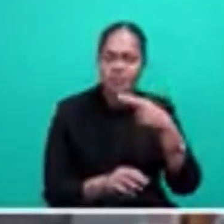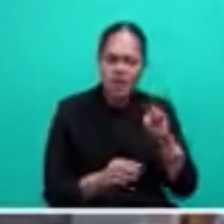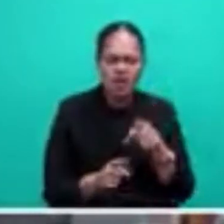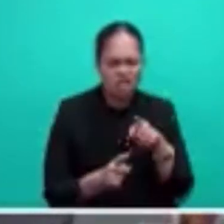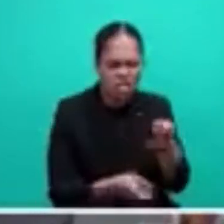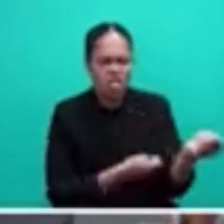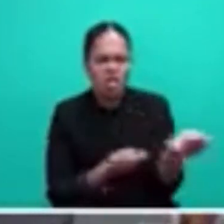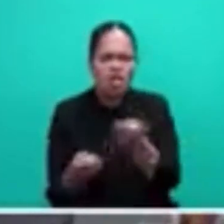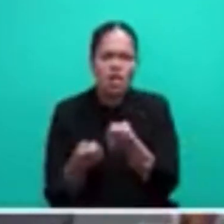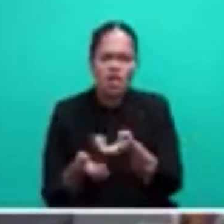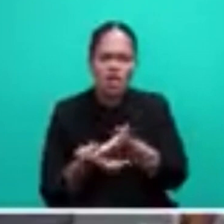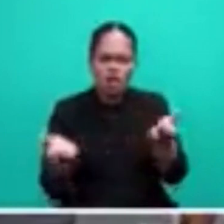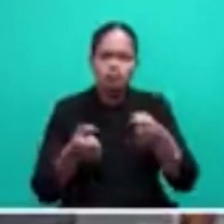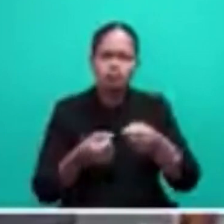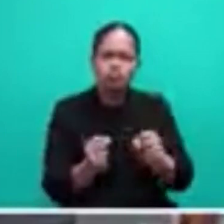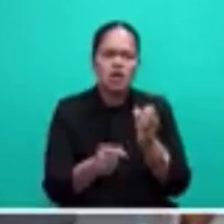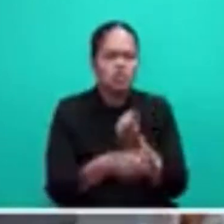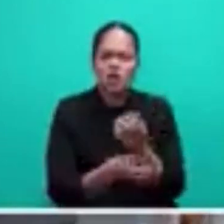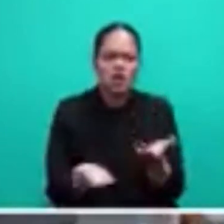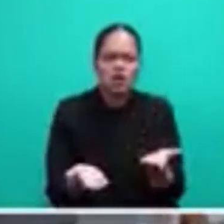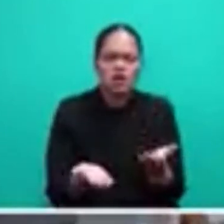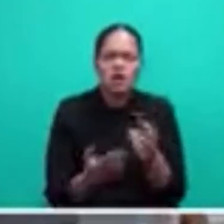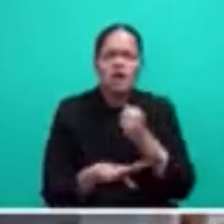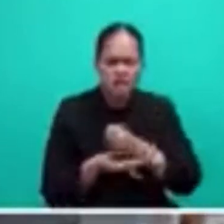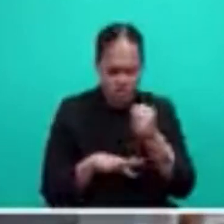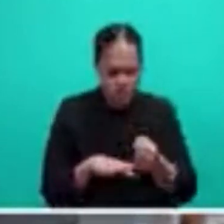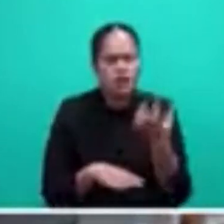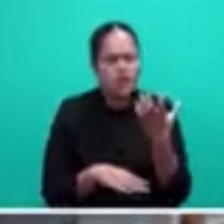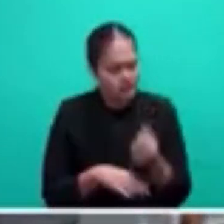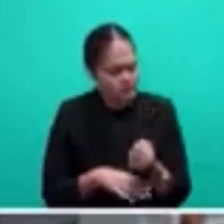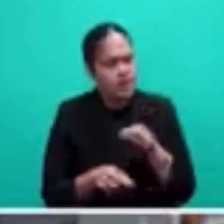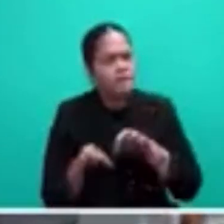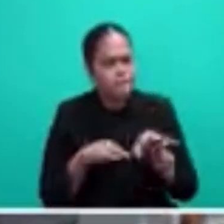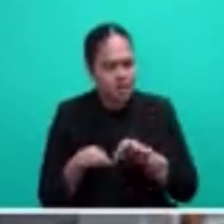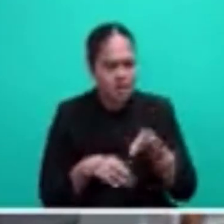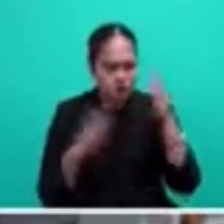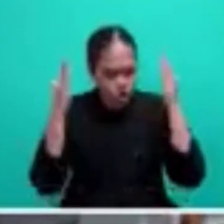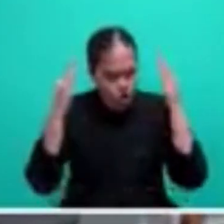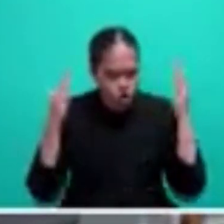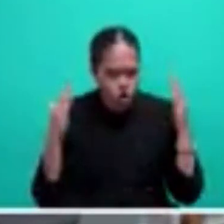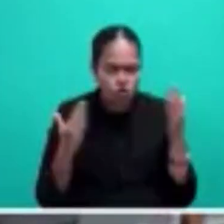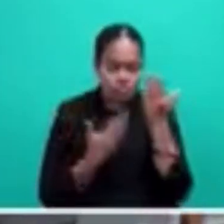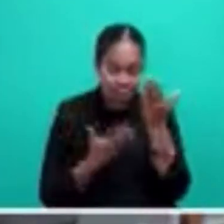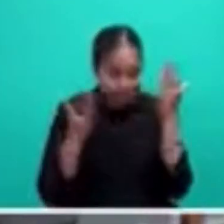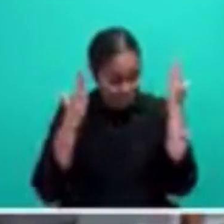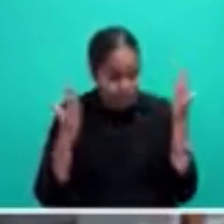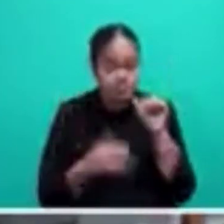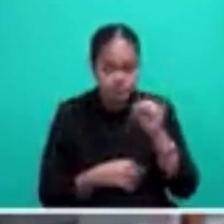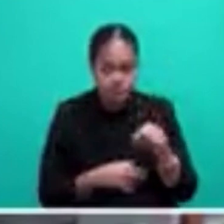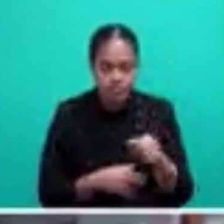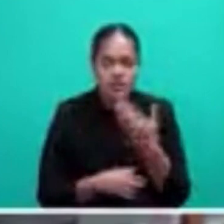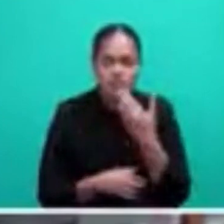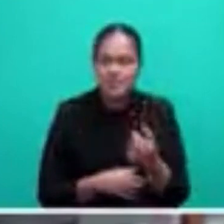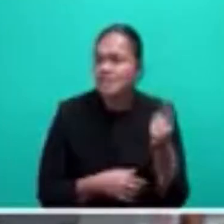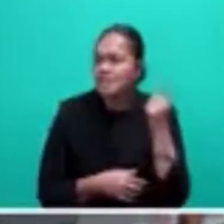and employ them. And yes, the government has plans, Honorable Speaker. We have plans to start. Listen,